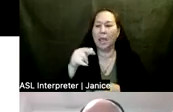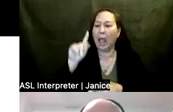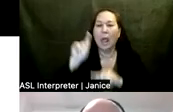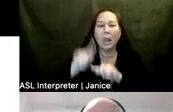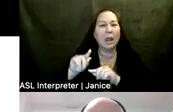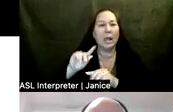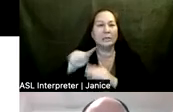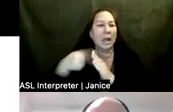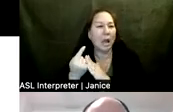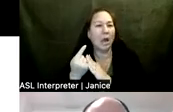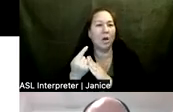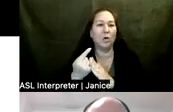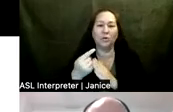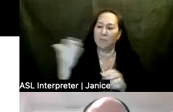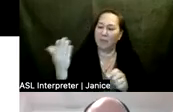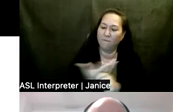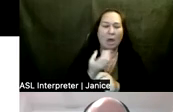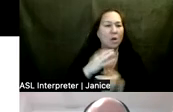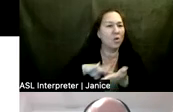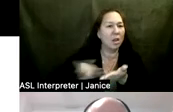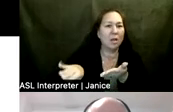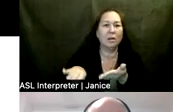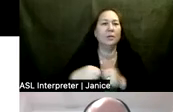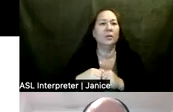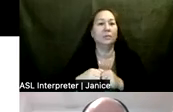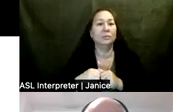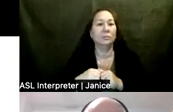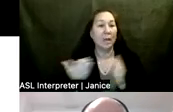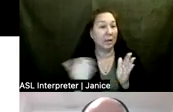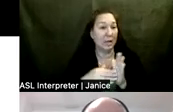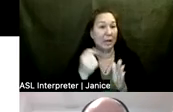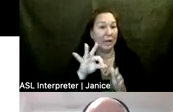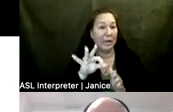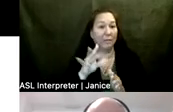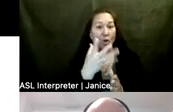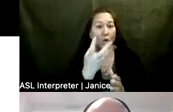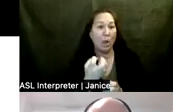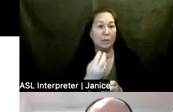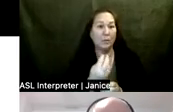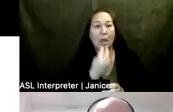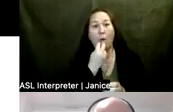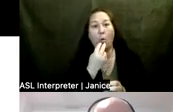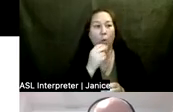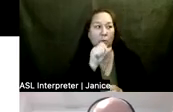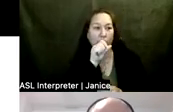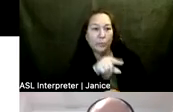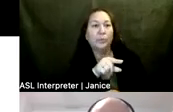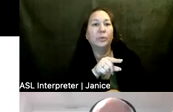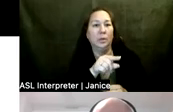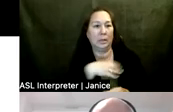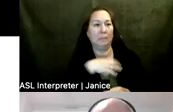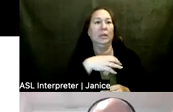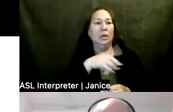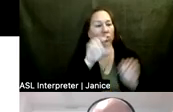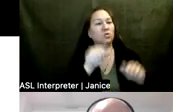Again, if an employee wants to make a complaint, a whistleblower complaint, you can go online to OSHA.gov, you